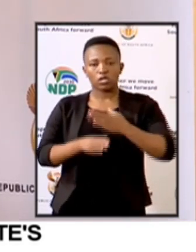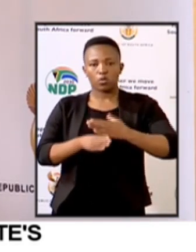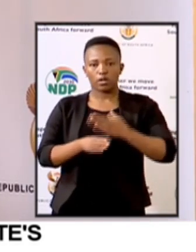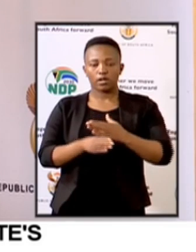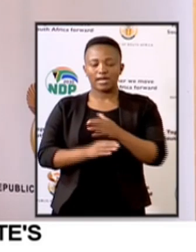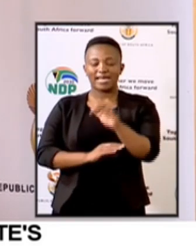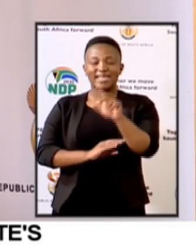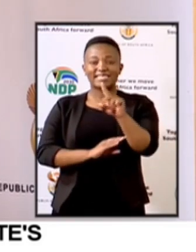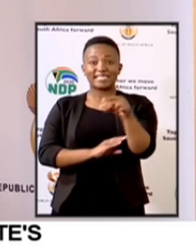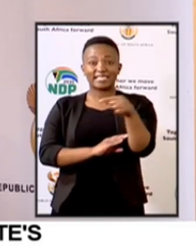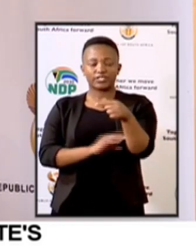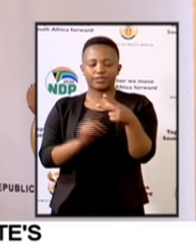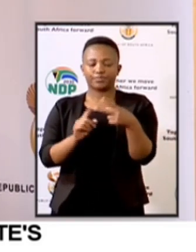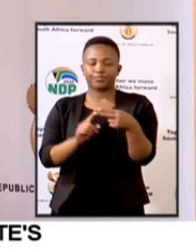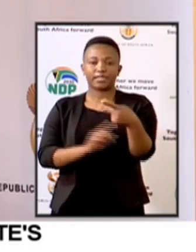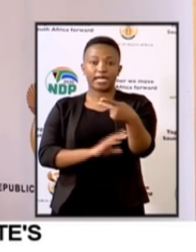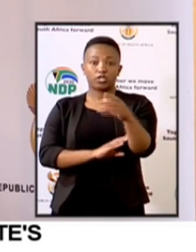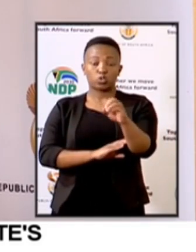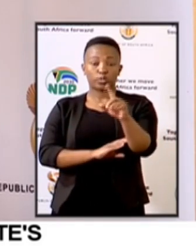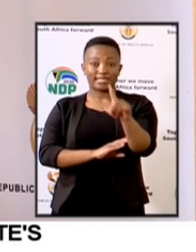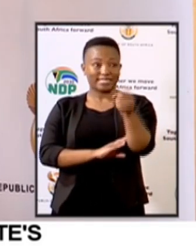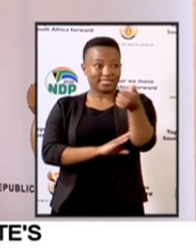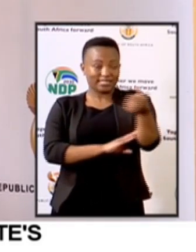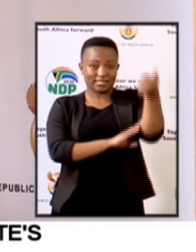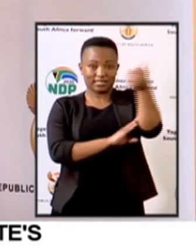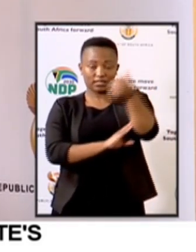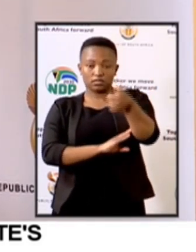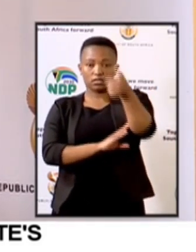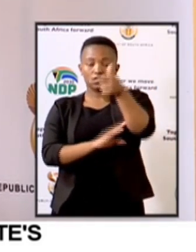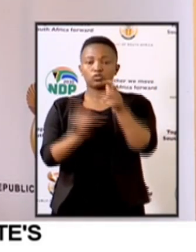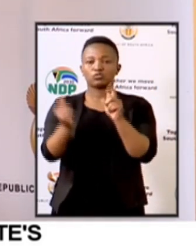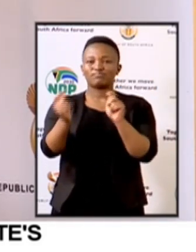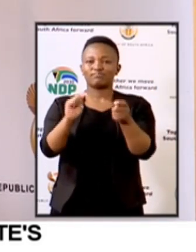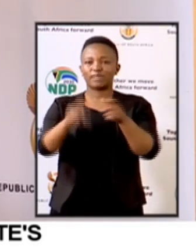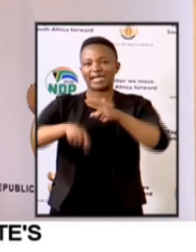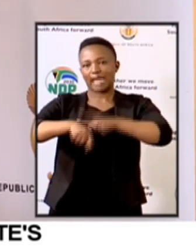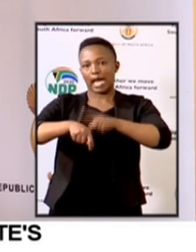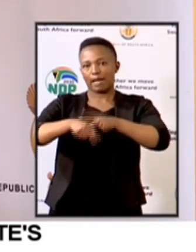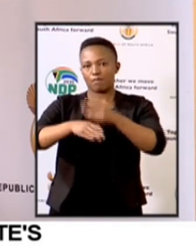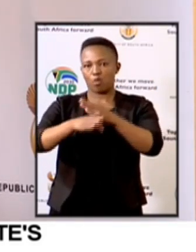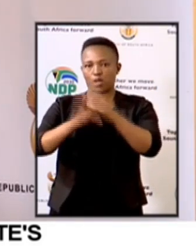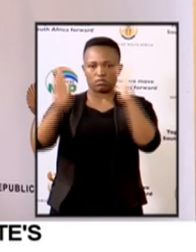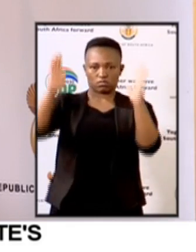and HODs should consider amending working times to minimize the risk